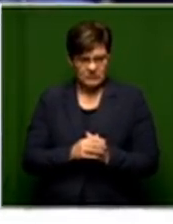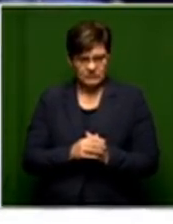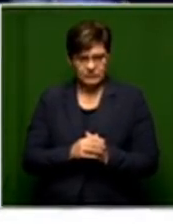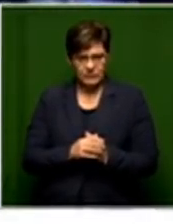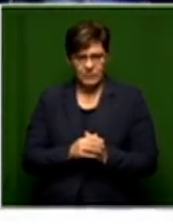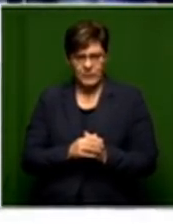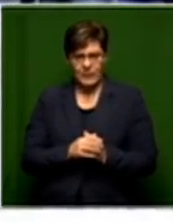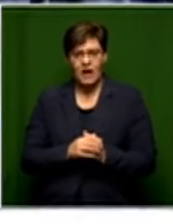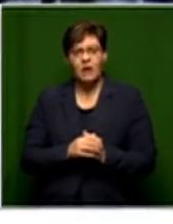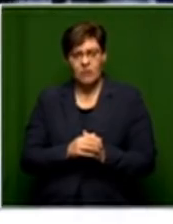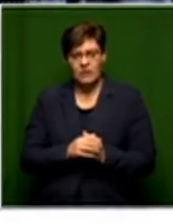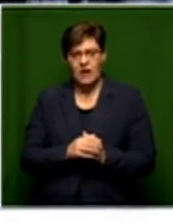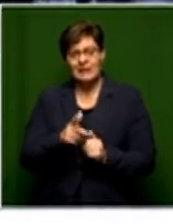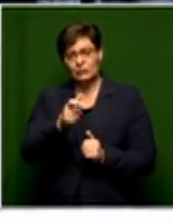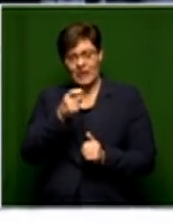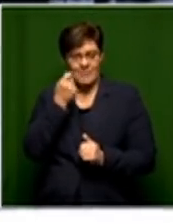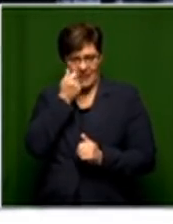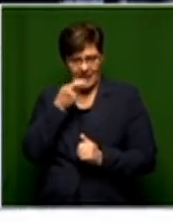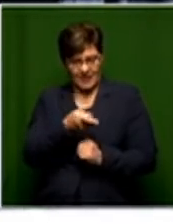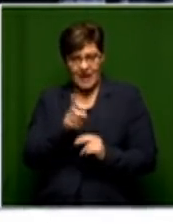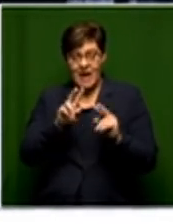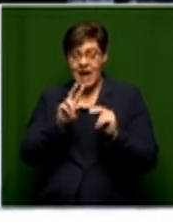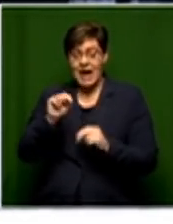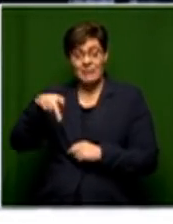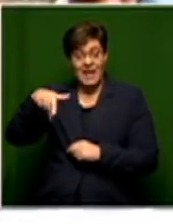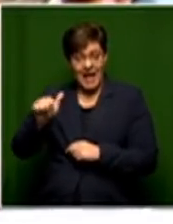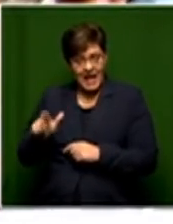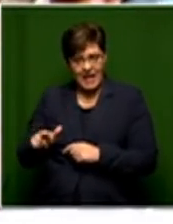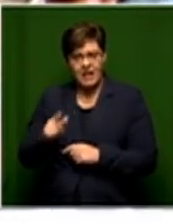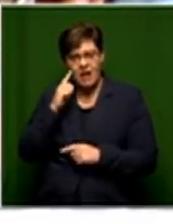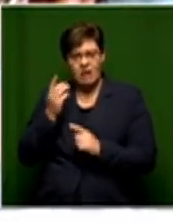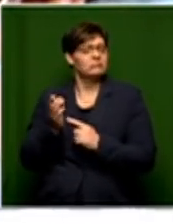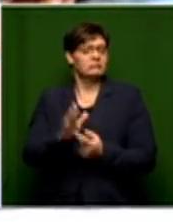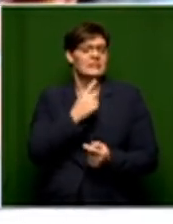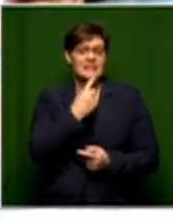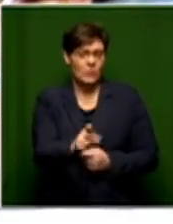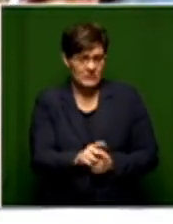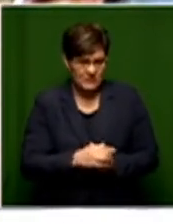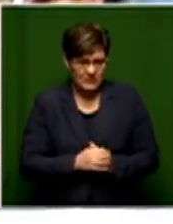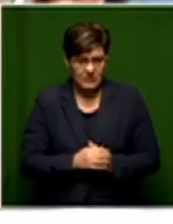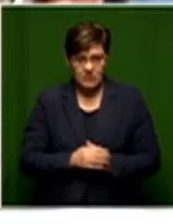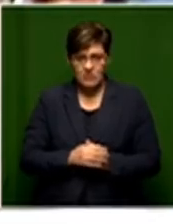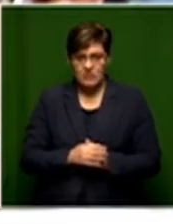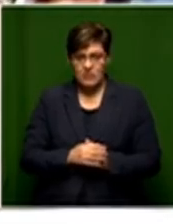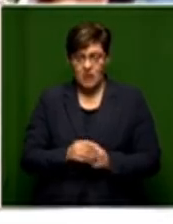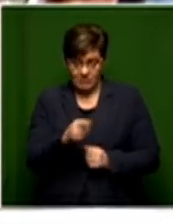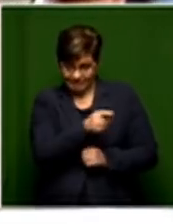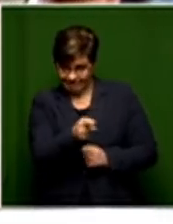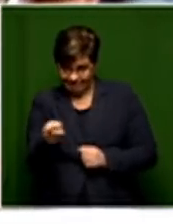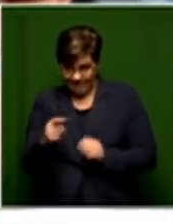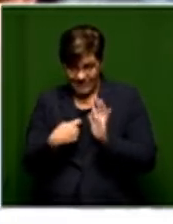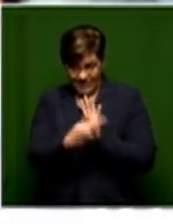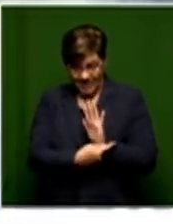to the alleged triggerman. You'd recall that the National Prosecuting Authority had indicated that one of those in